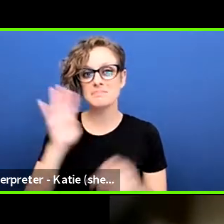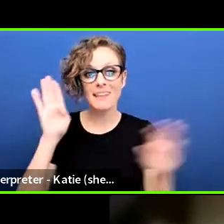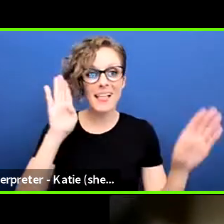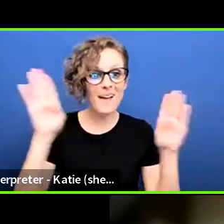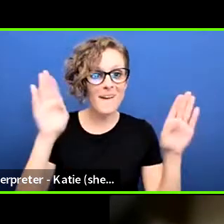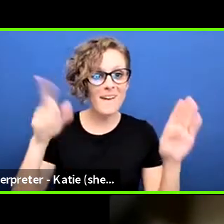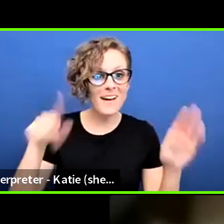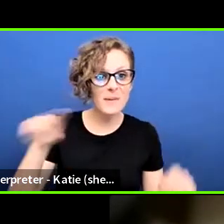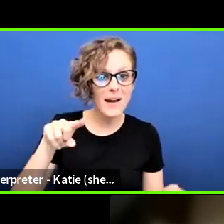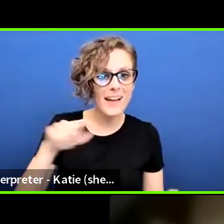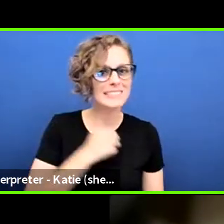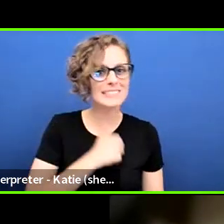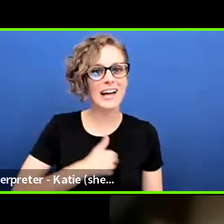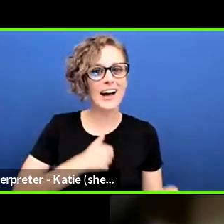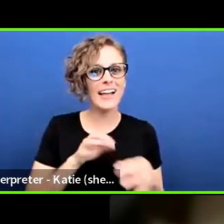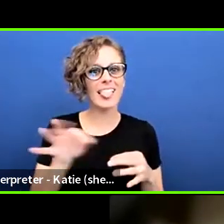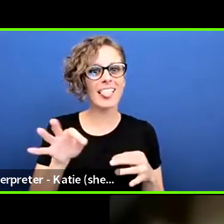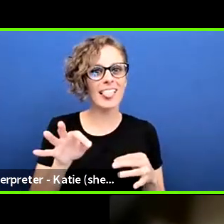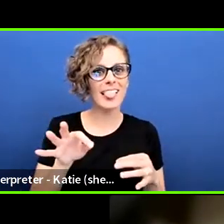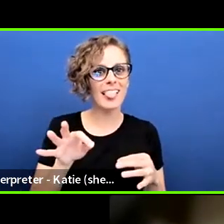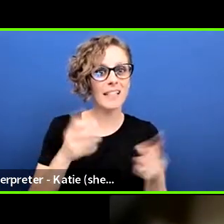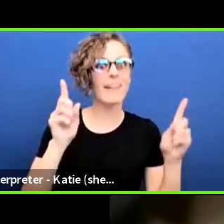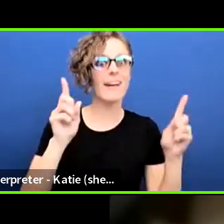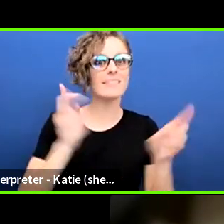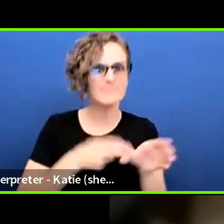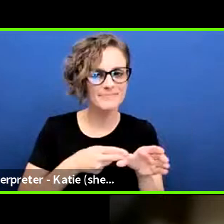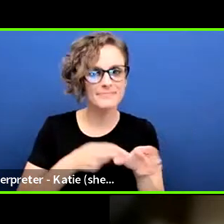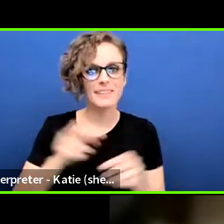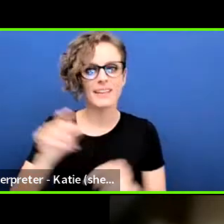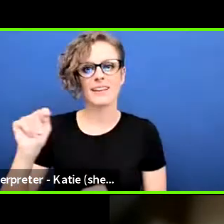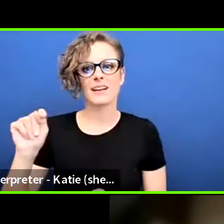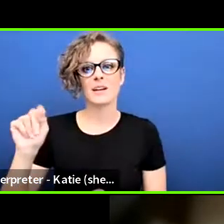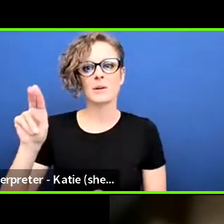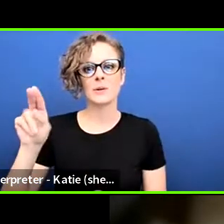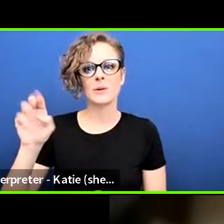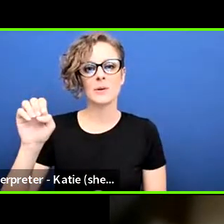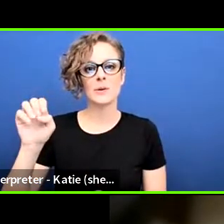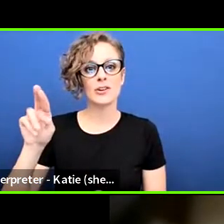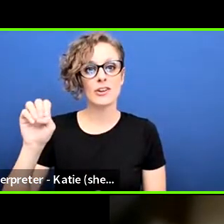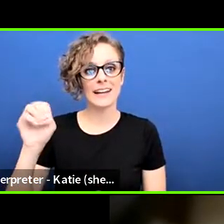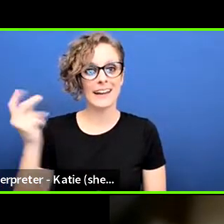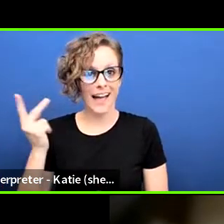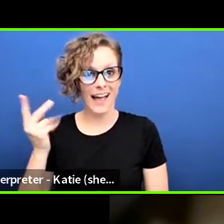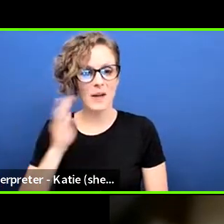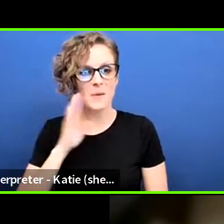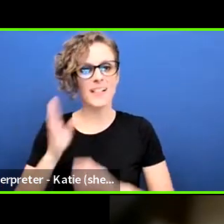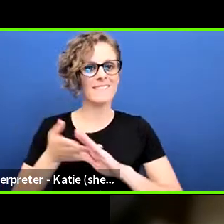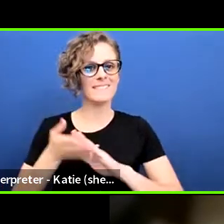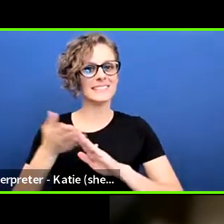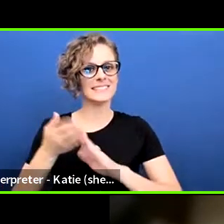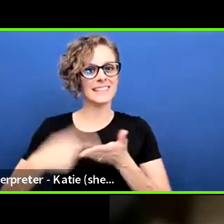Hello. Sorry for the delay. Tuweri and I are going to facilitate this next session with you.